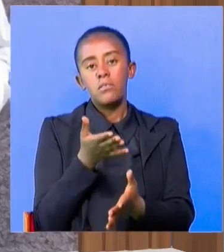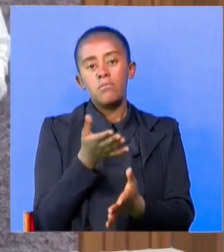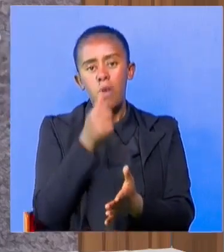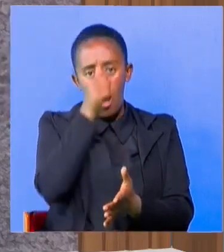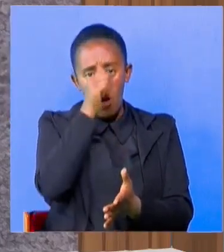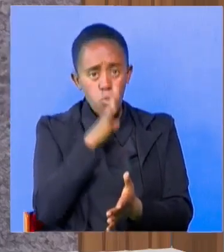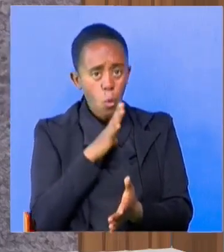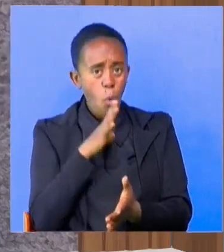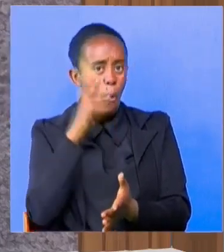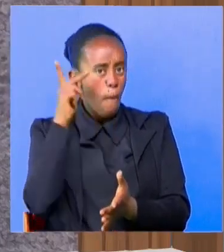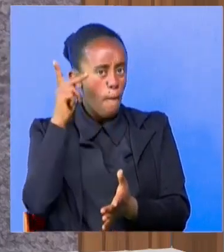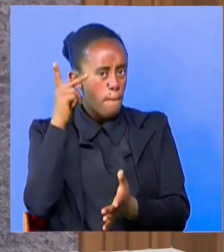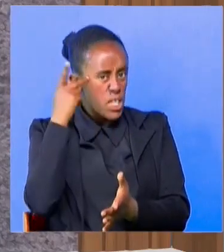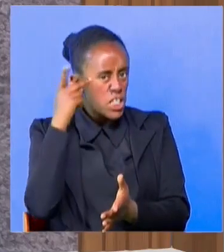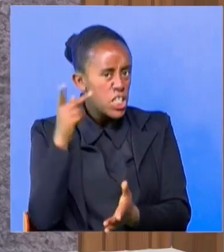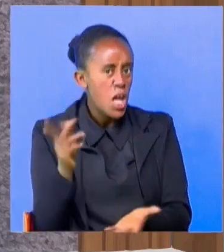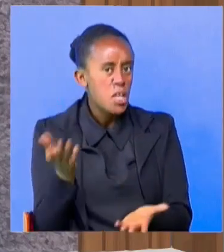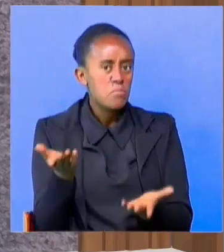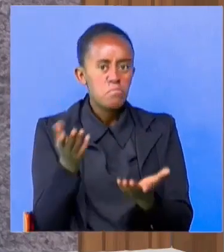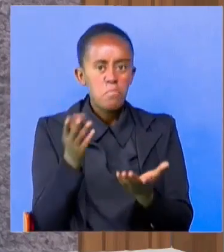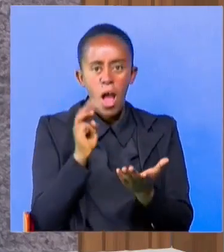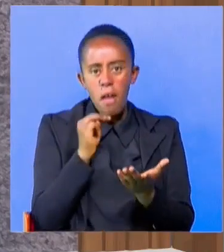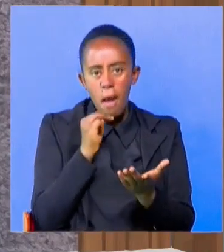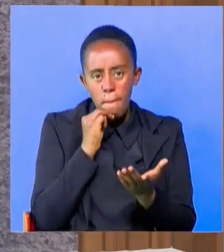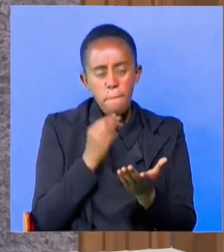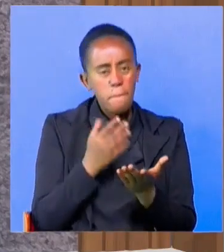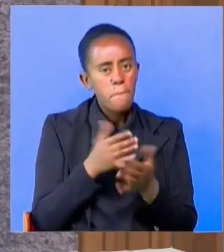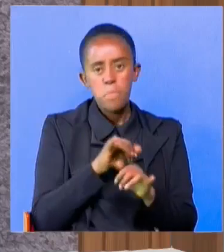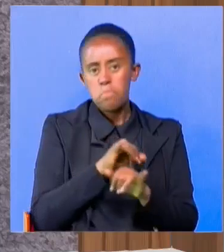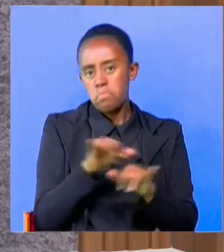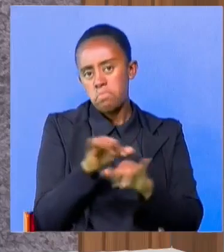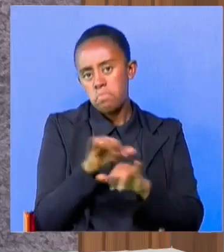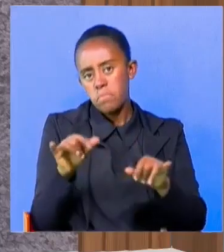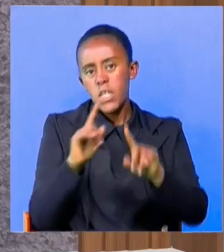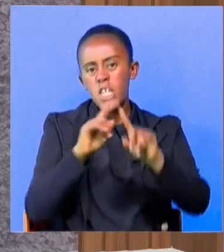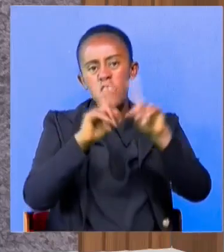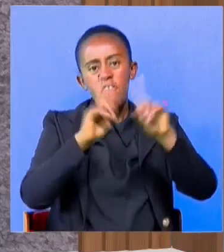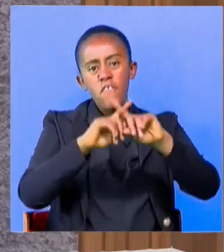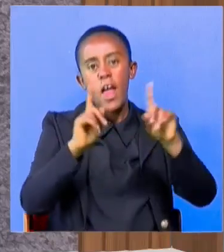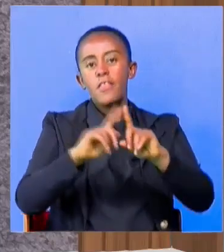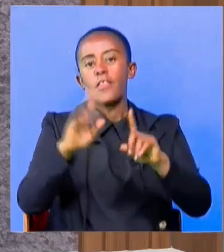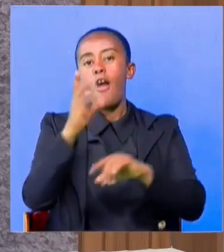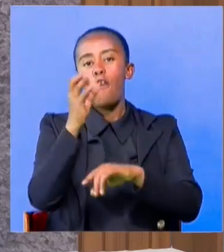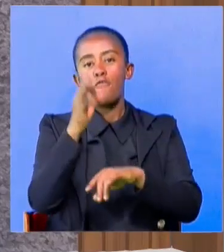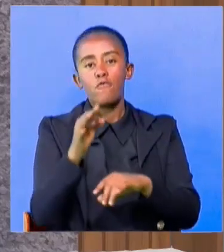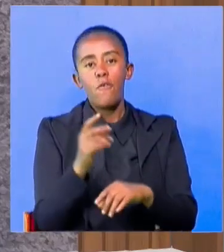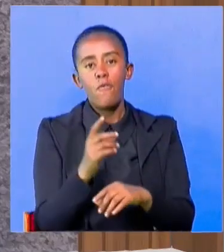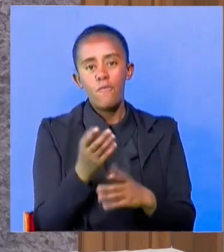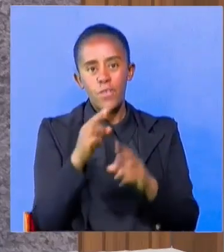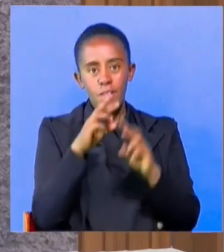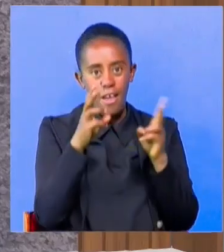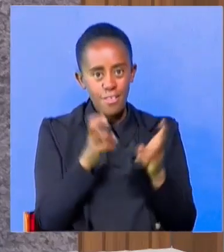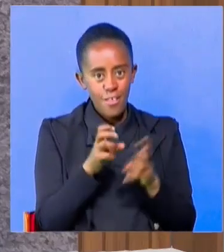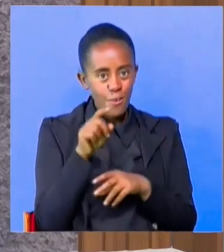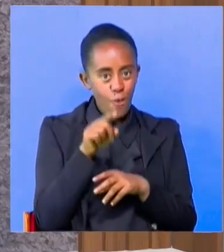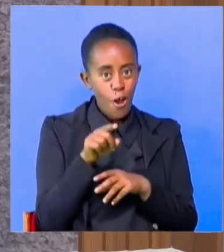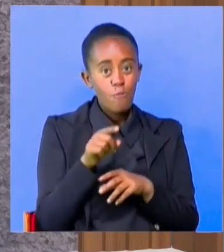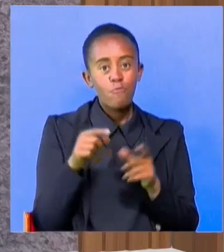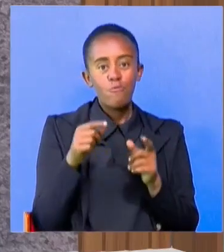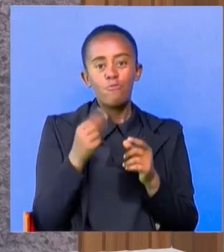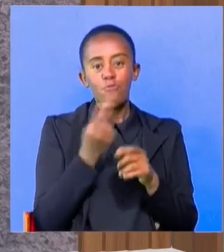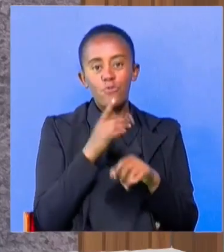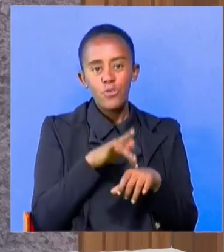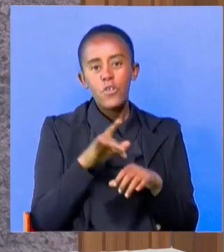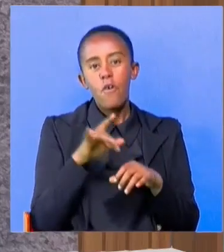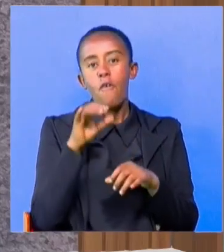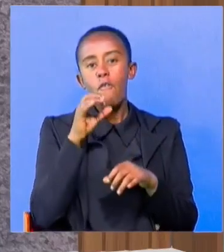Ato, Mr., Madam. So you have to use these different kinds of titles when you use formal